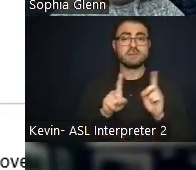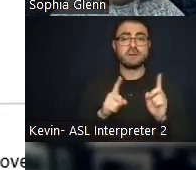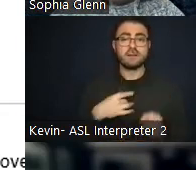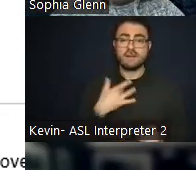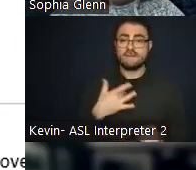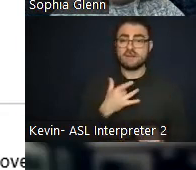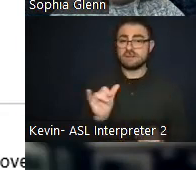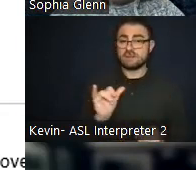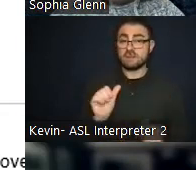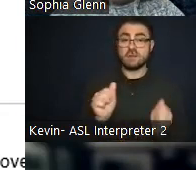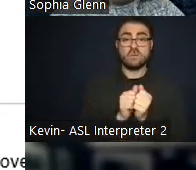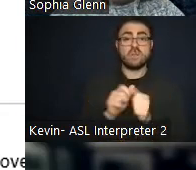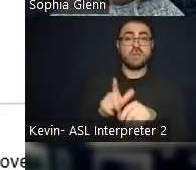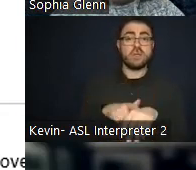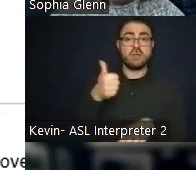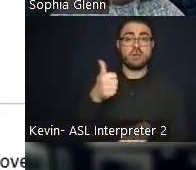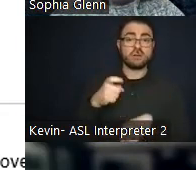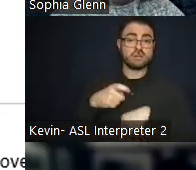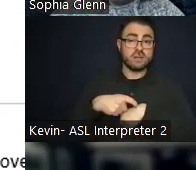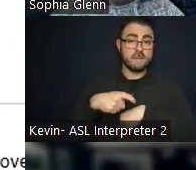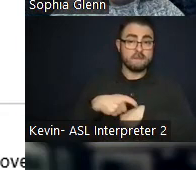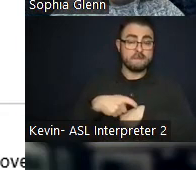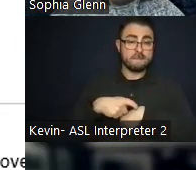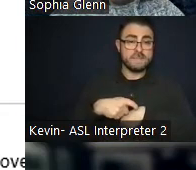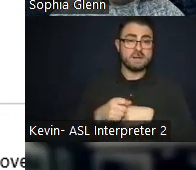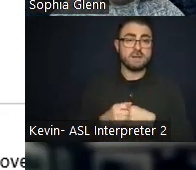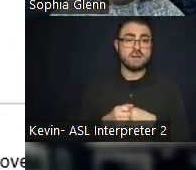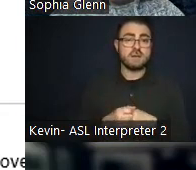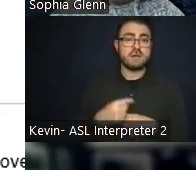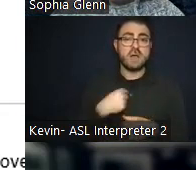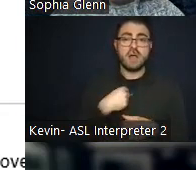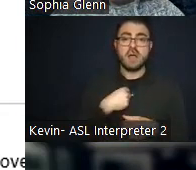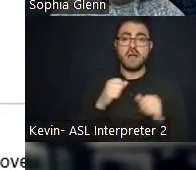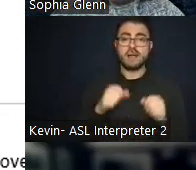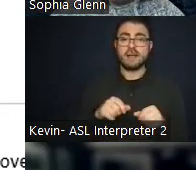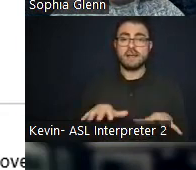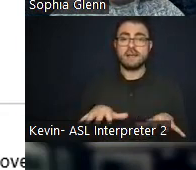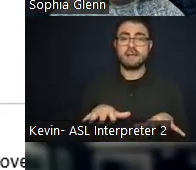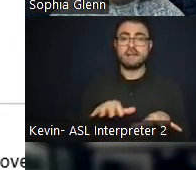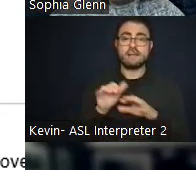longer amount of time, I can step away and take my breath.